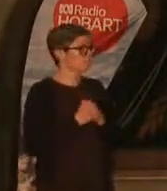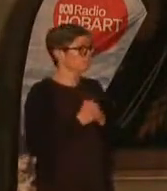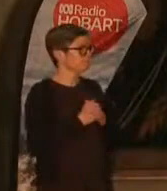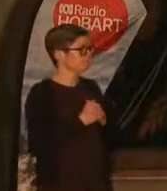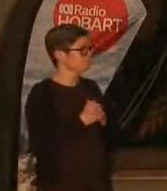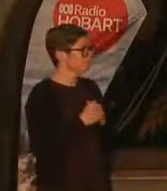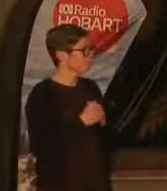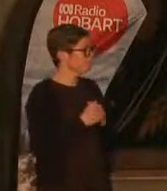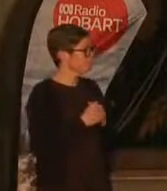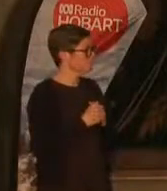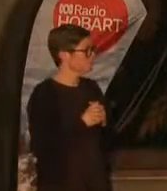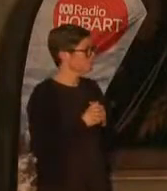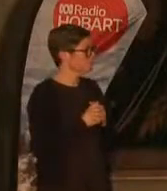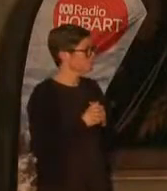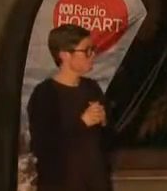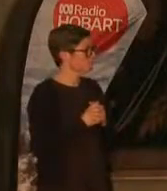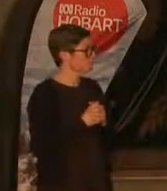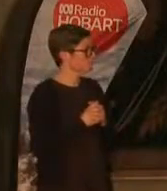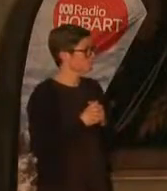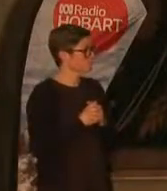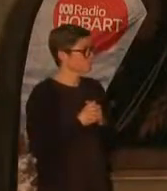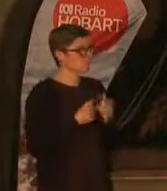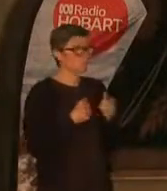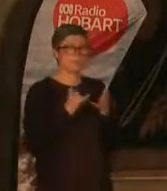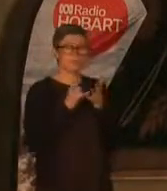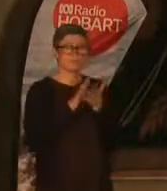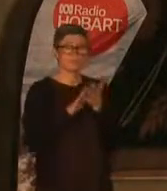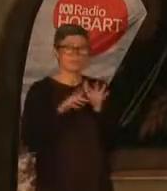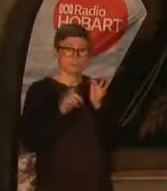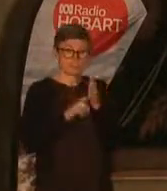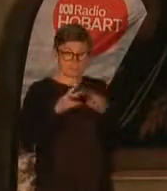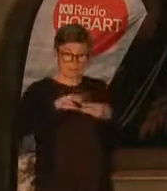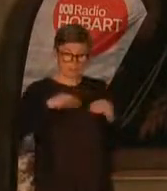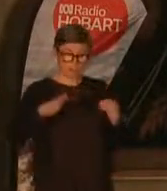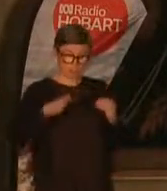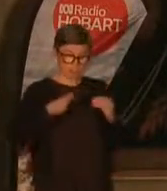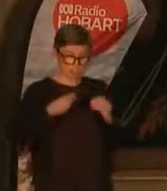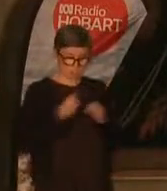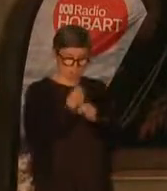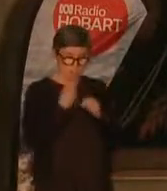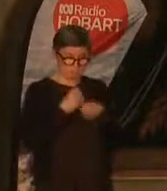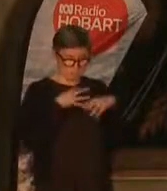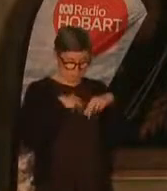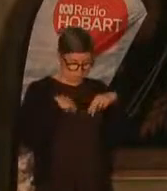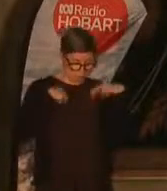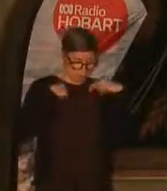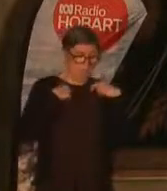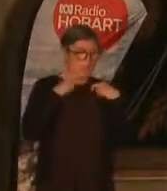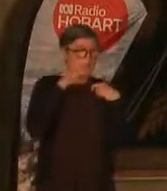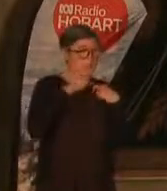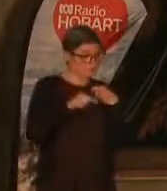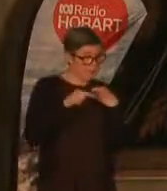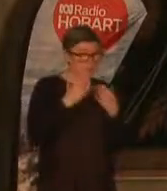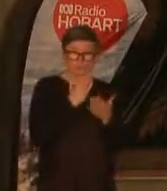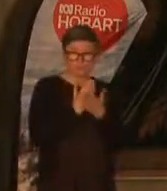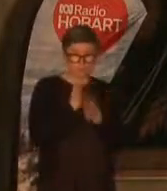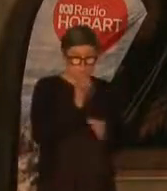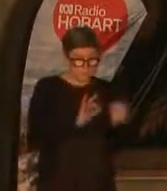stringing, practice of shell stringing. Now, there's a scientific process, if ever there was